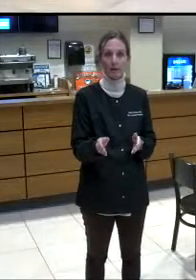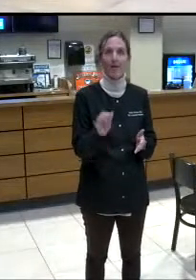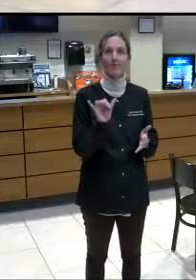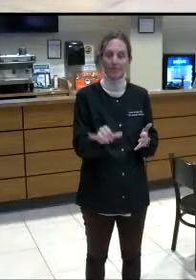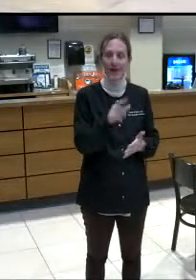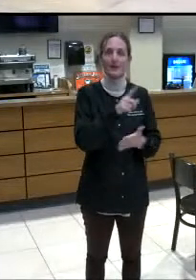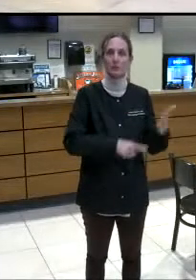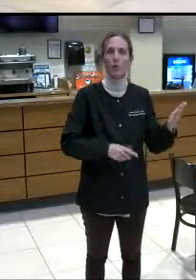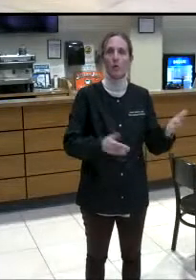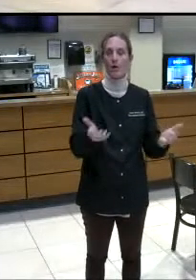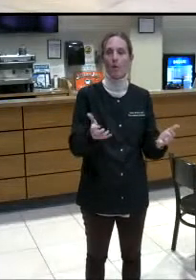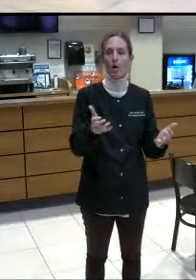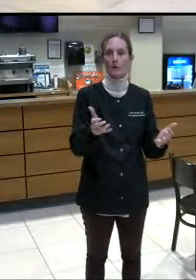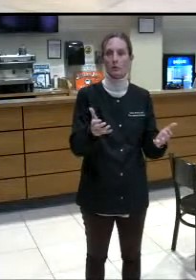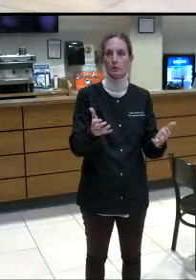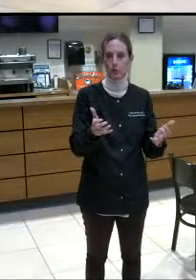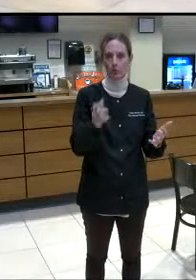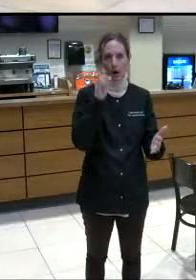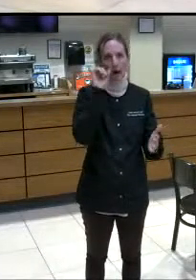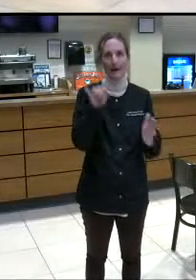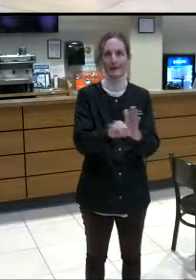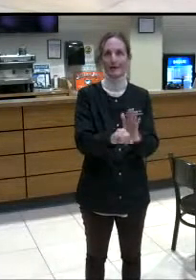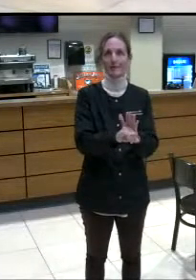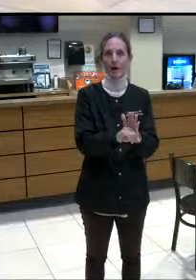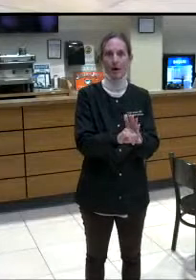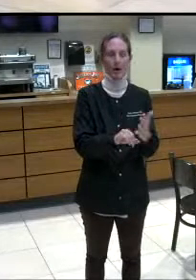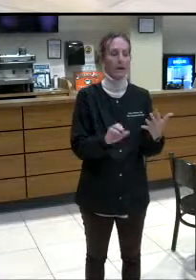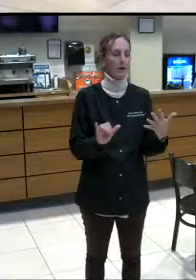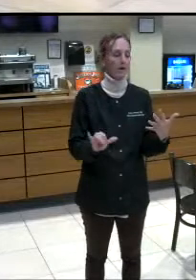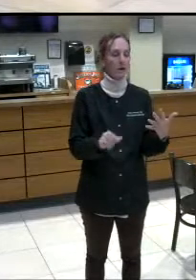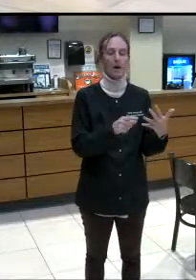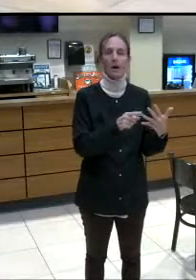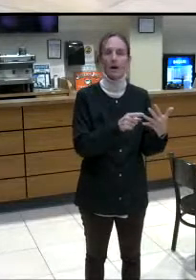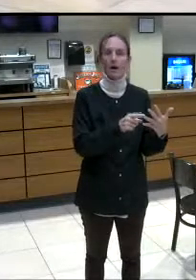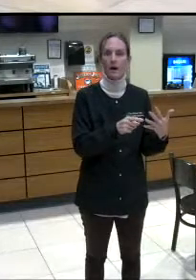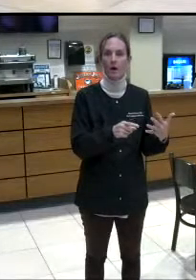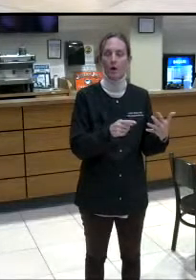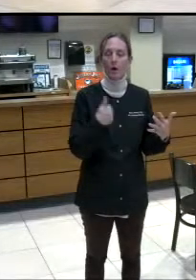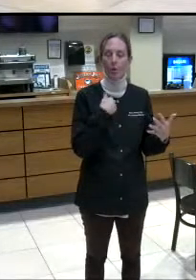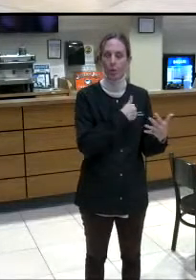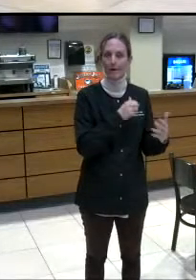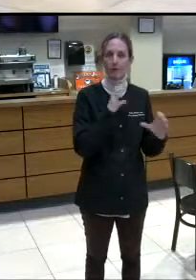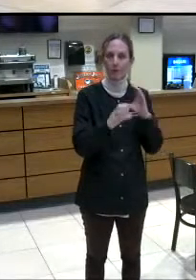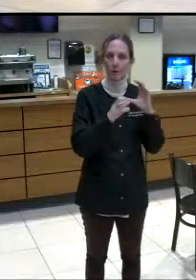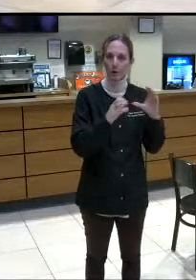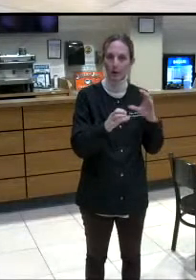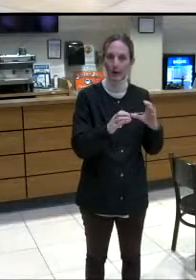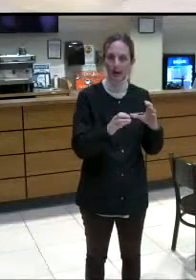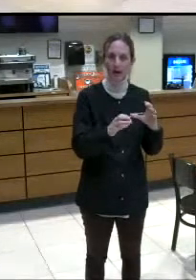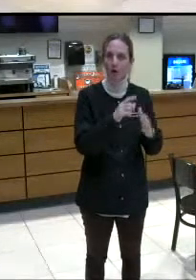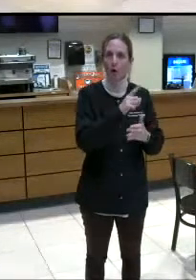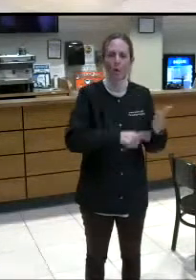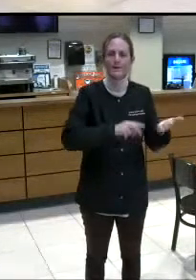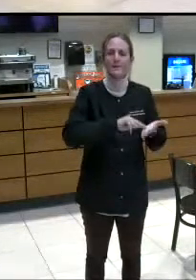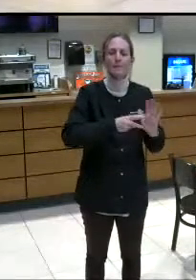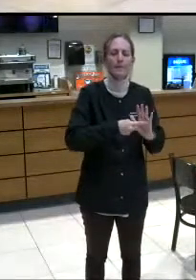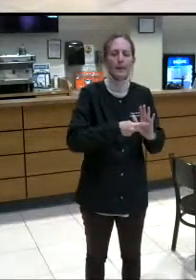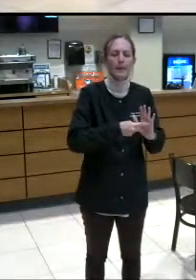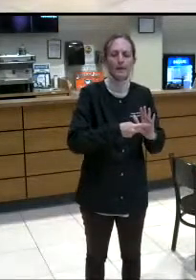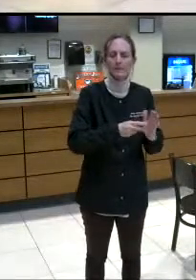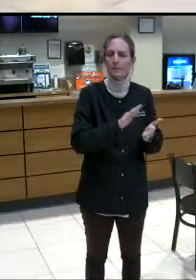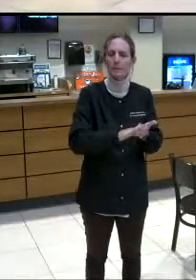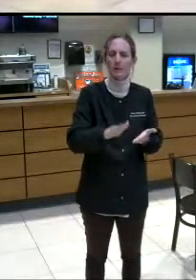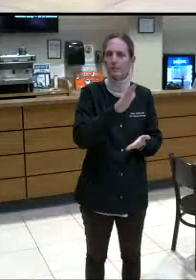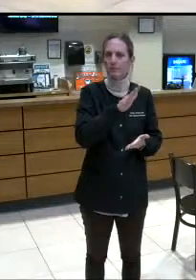identifying, that our counselor has articulated to the parent and to the student around what it means to be career and college ready, and